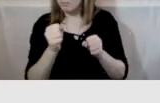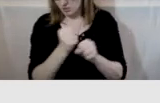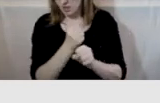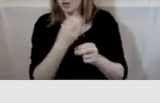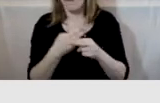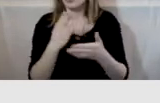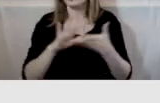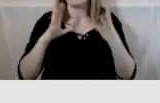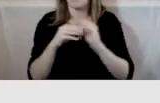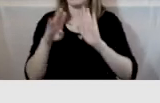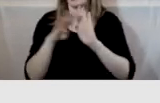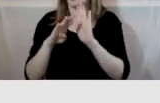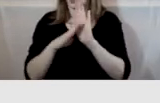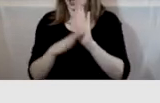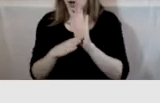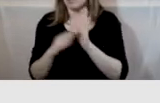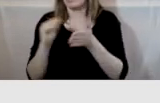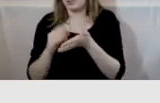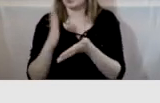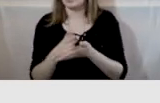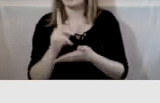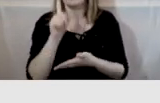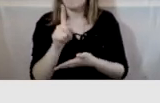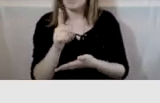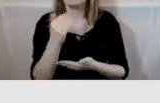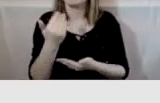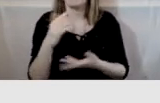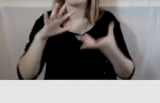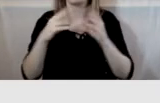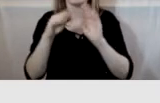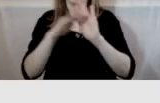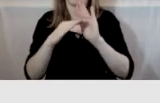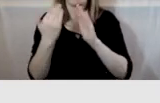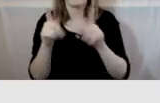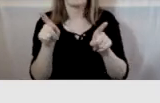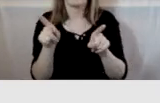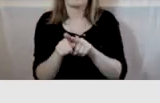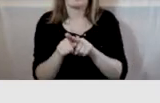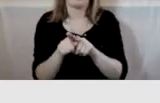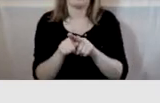programos, tačiau jos yra tik kelrodis tiems